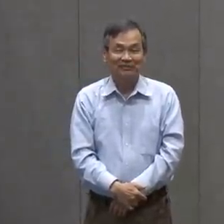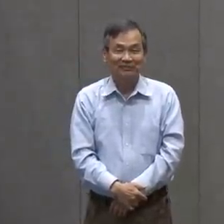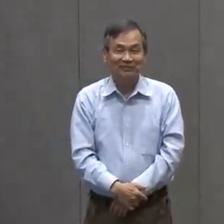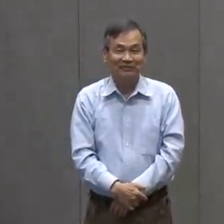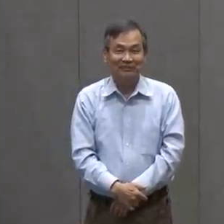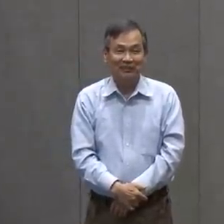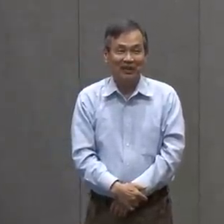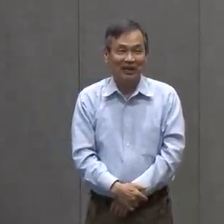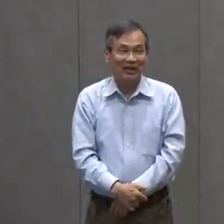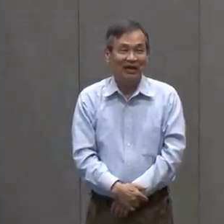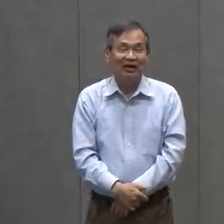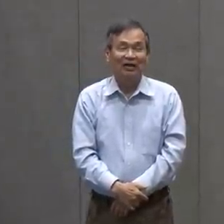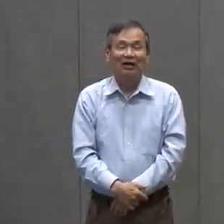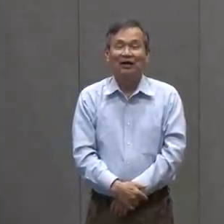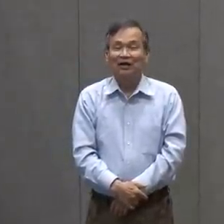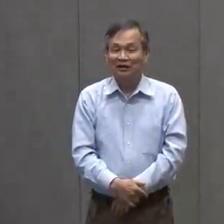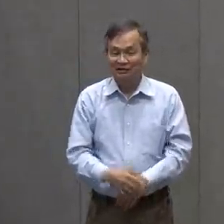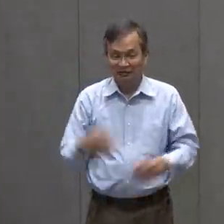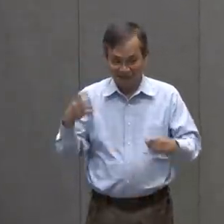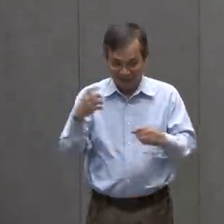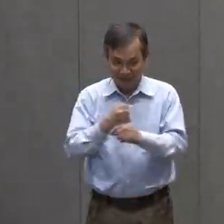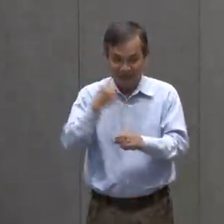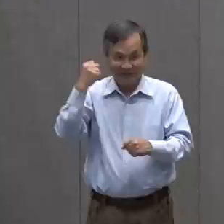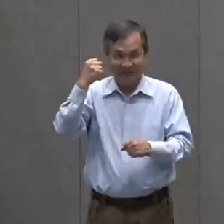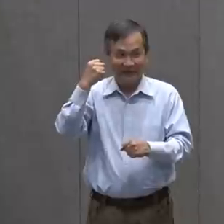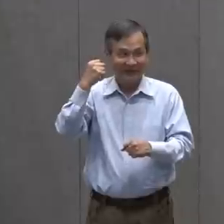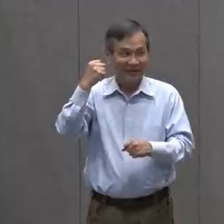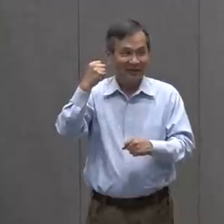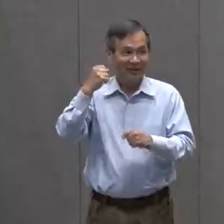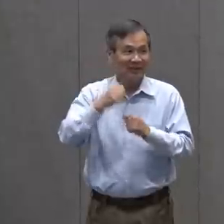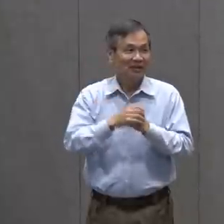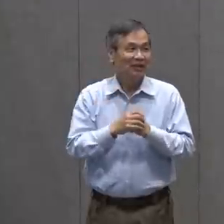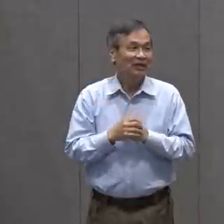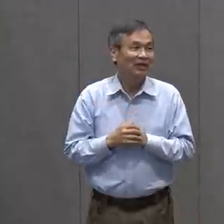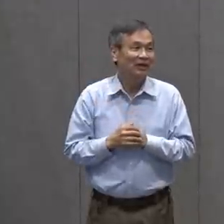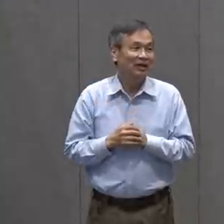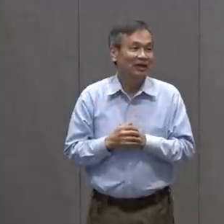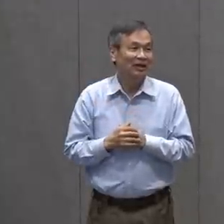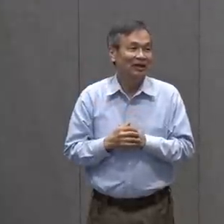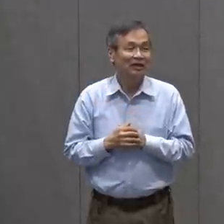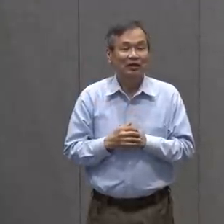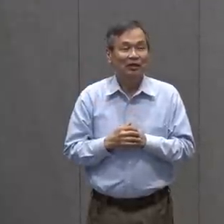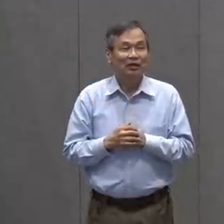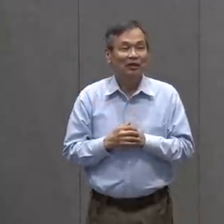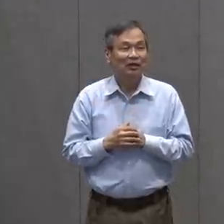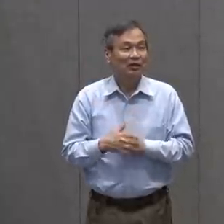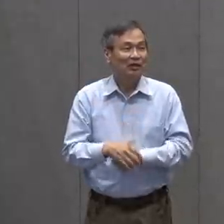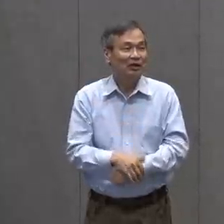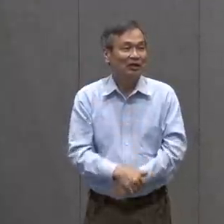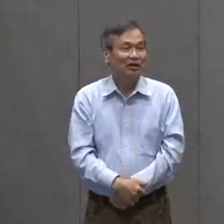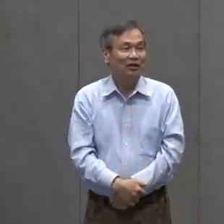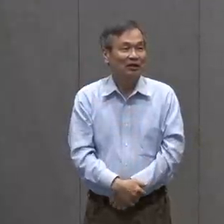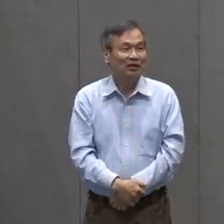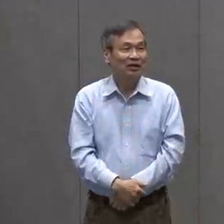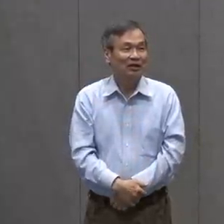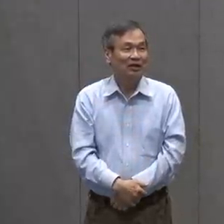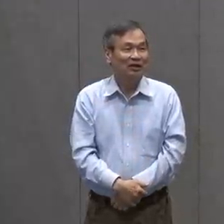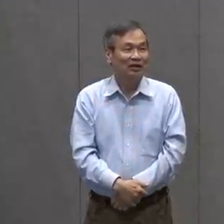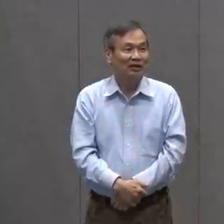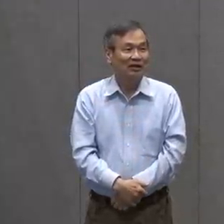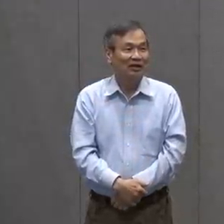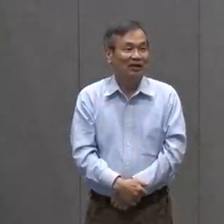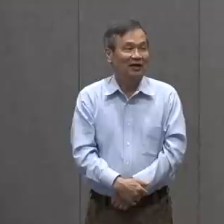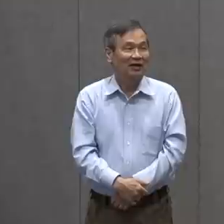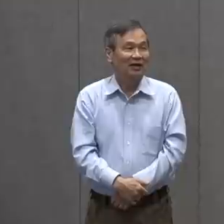All right, she won that one. It's not over, though. I still have 2 on you, right? Should we start writing names on there? 1? I